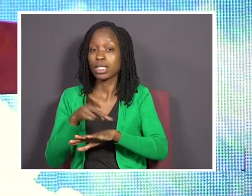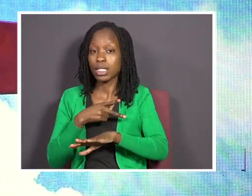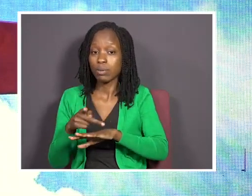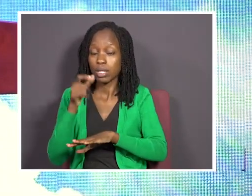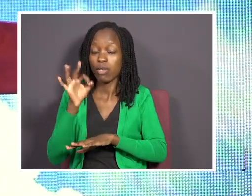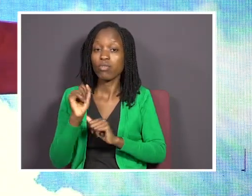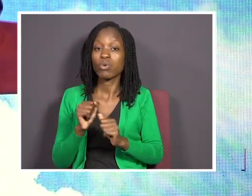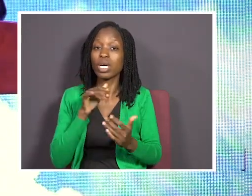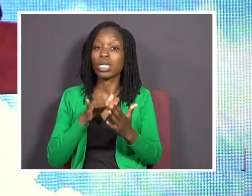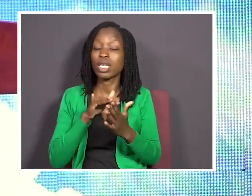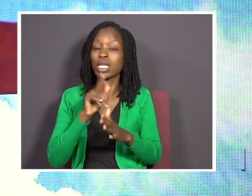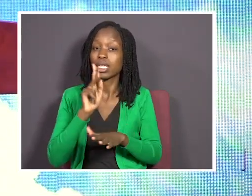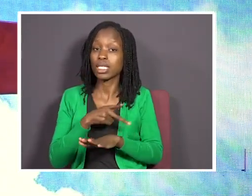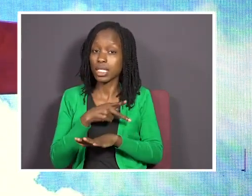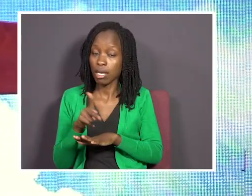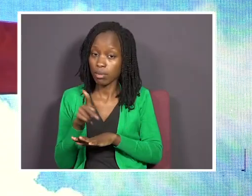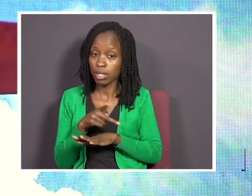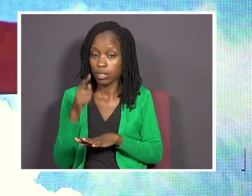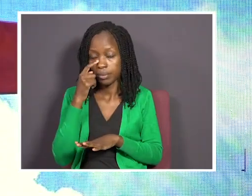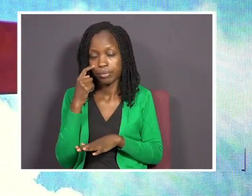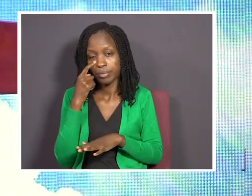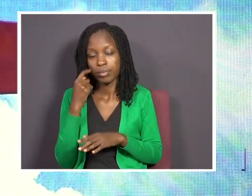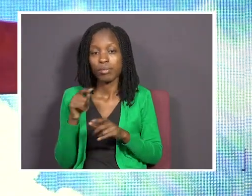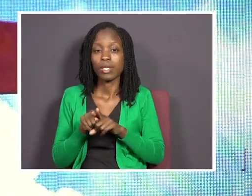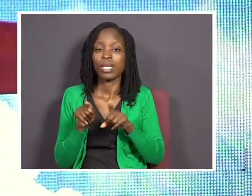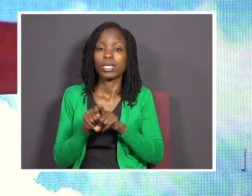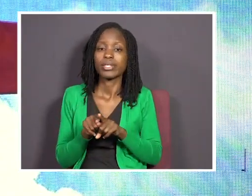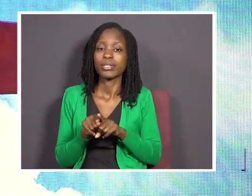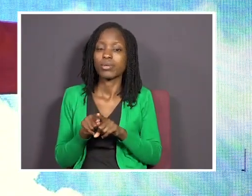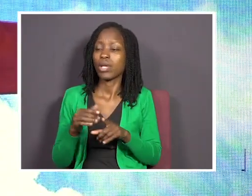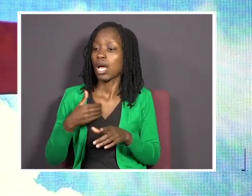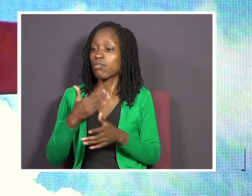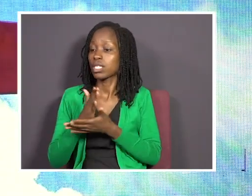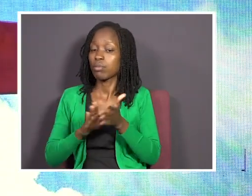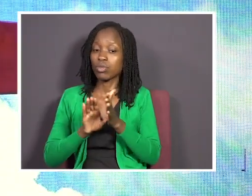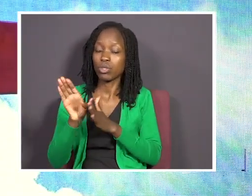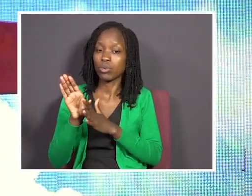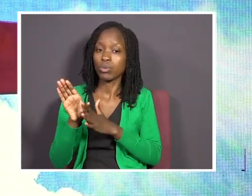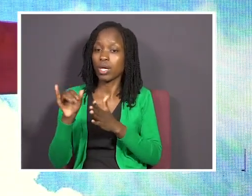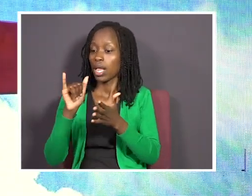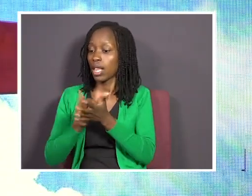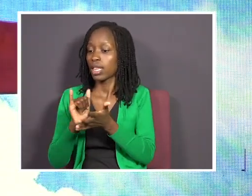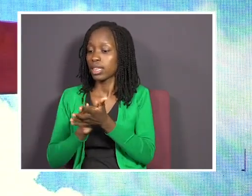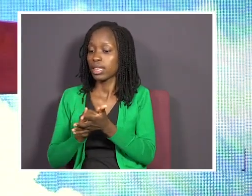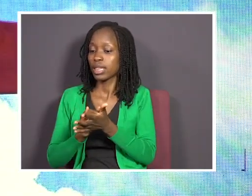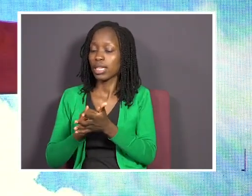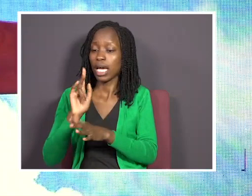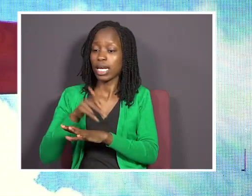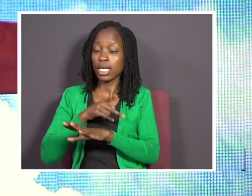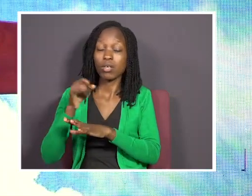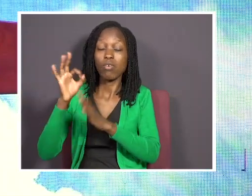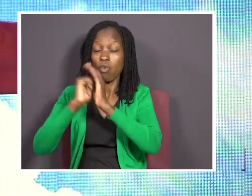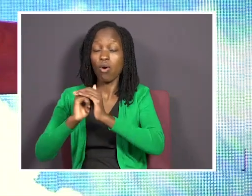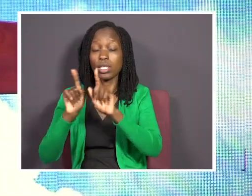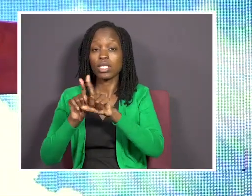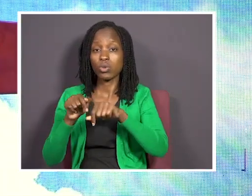Psalms. If you can read through the Psalms, there are Psalms that stand out as Psalms of adoration. And